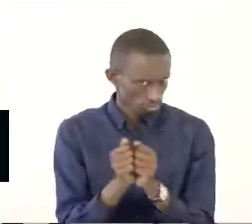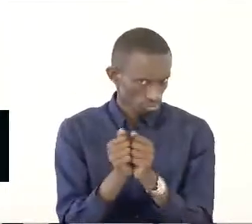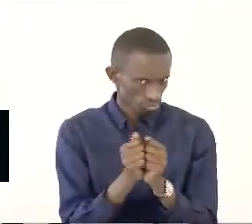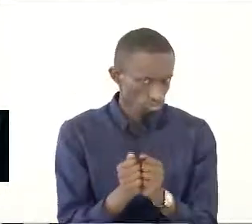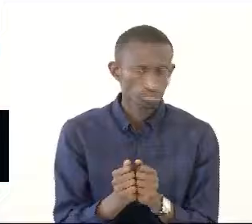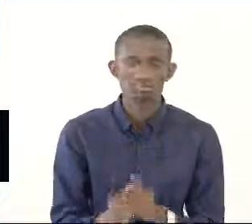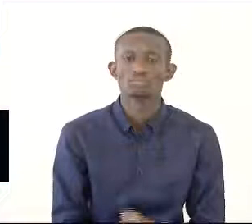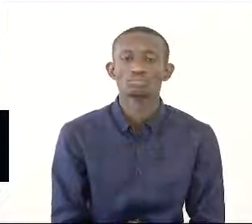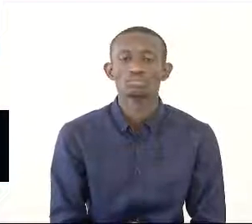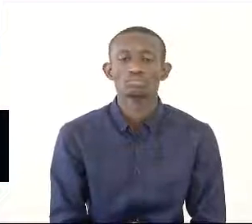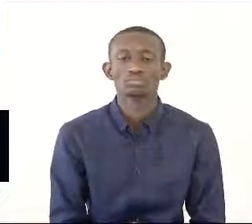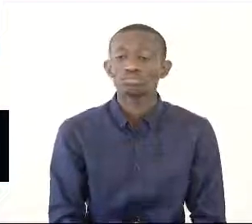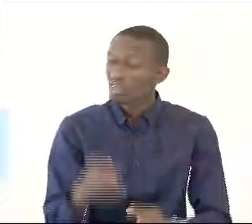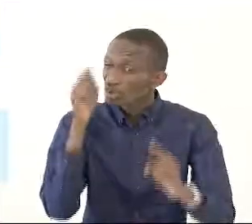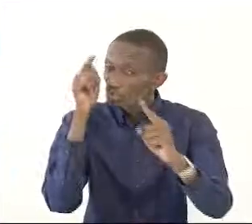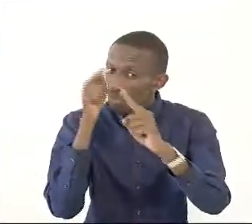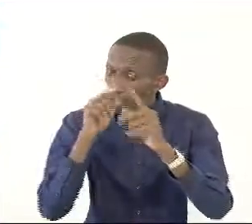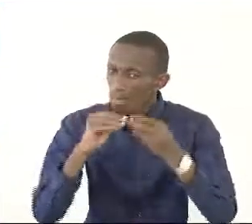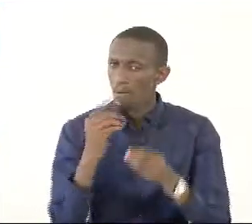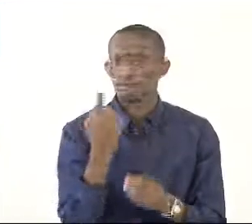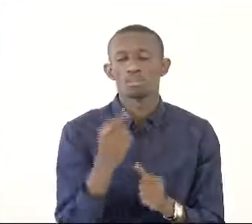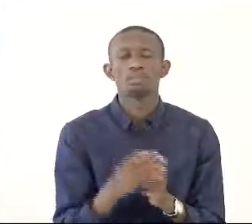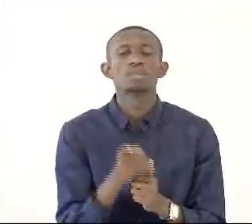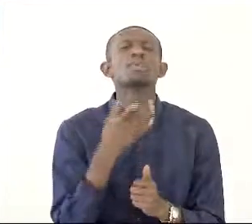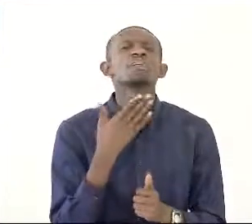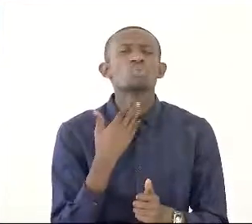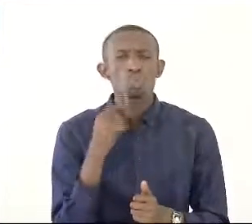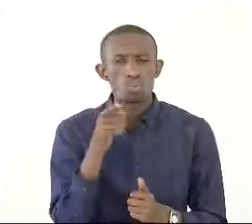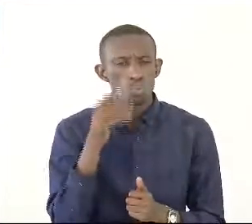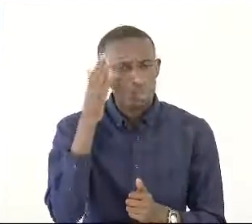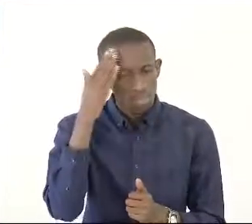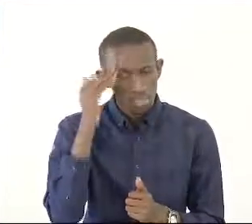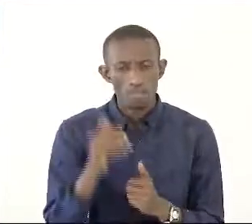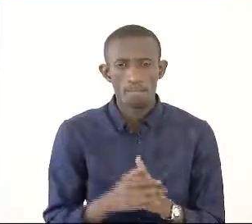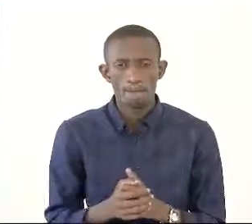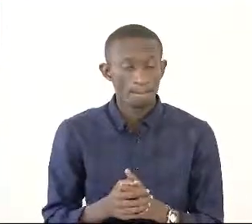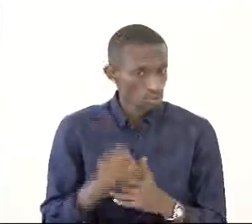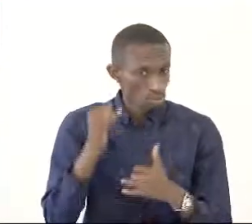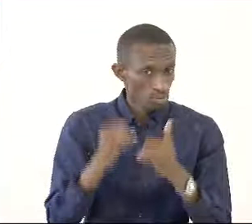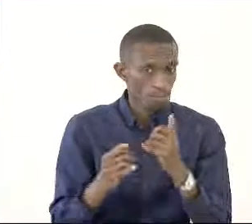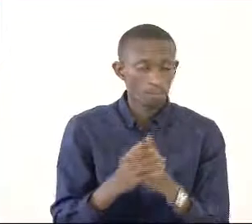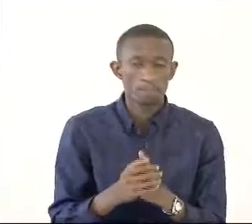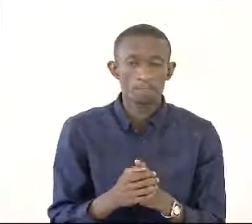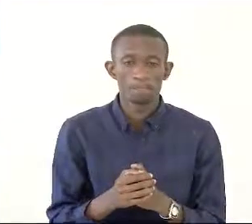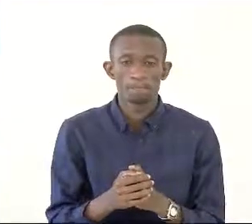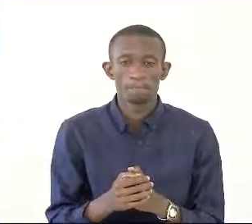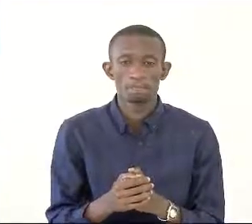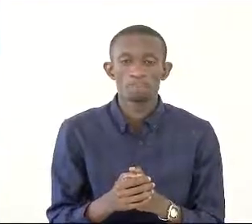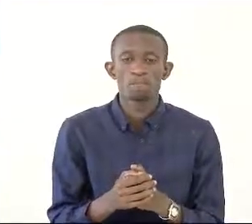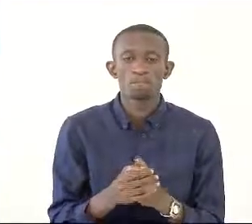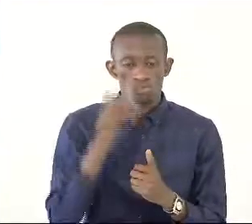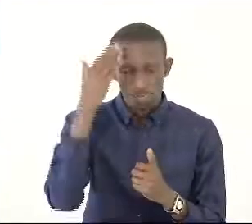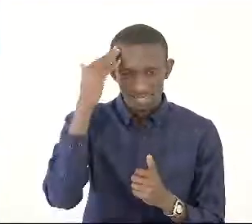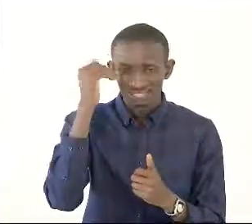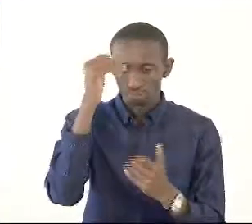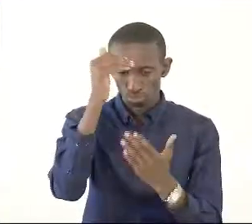lesson. Objective number 1 that I want you to be with up to the end of this lesson is to describe